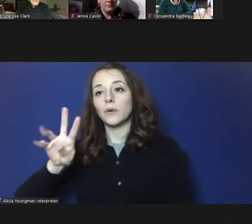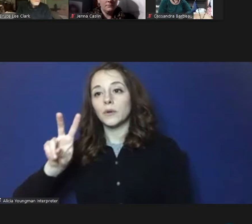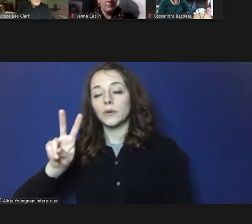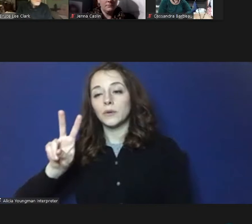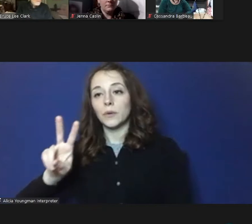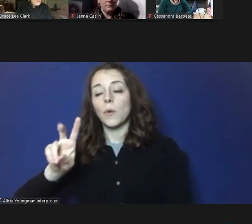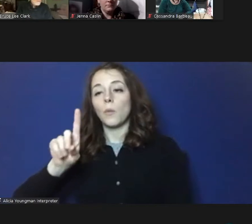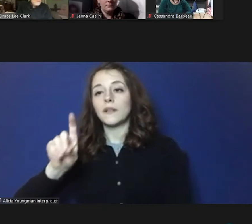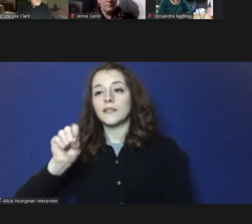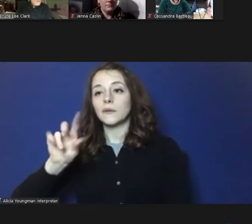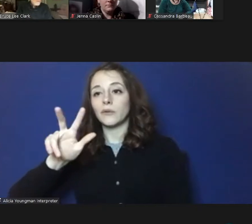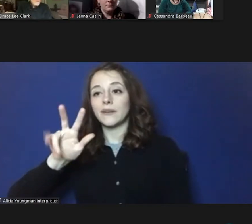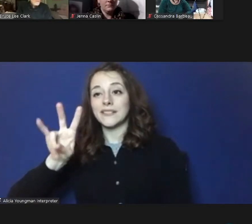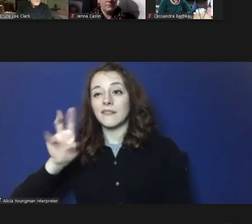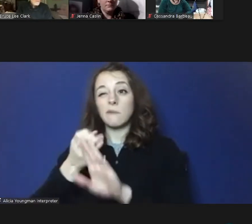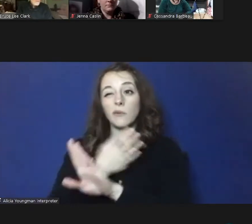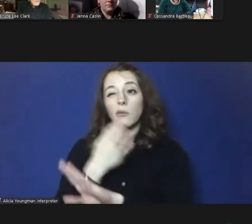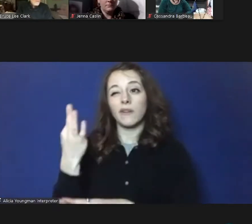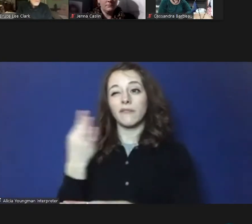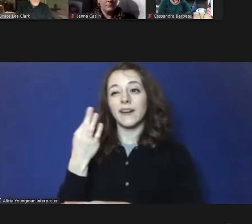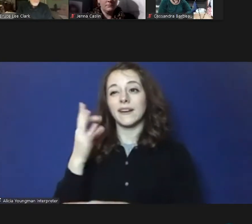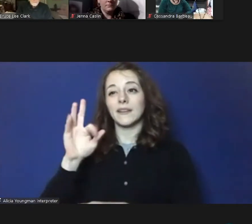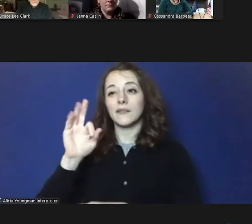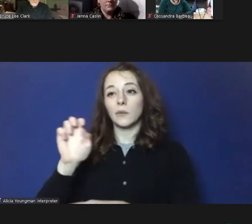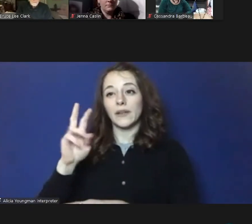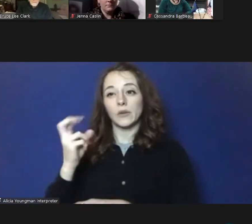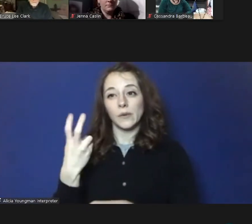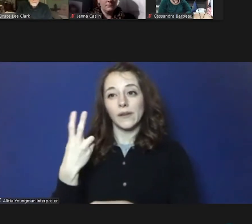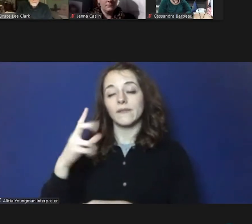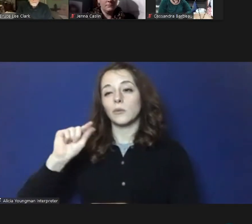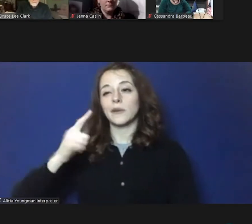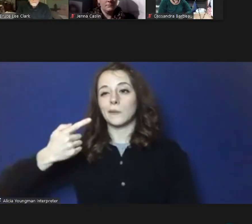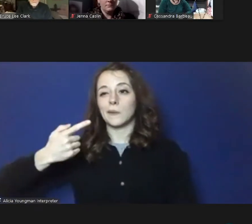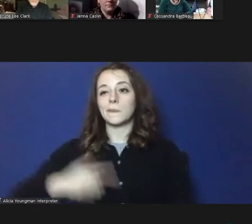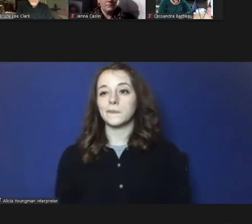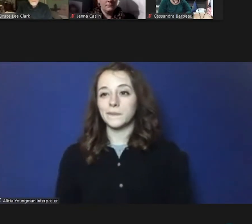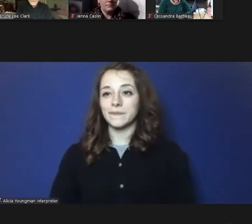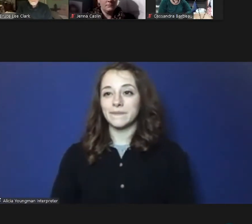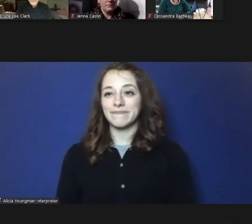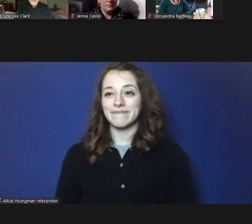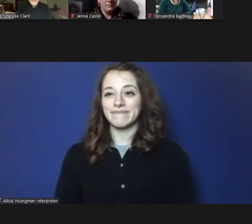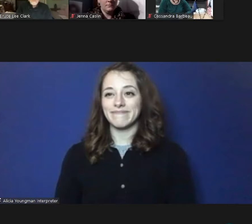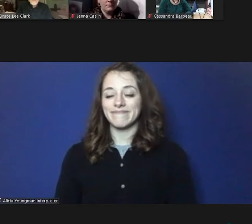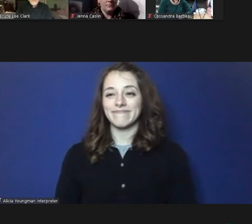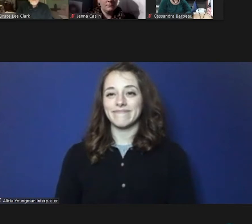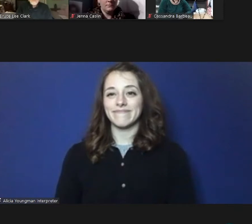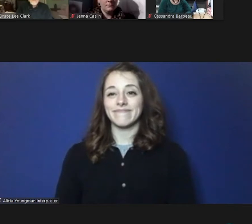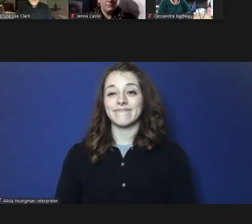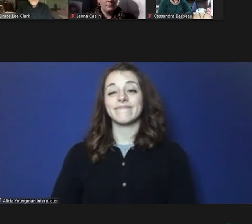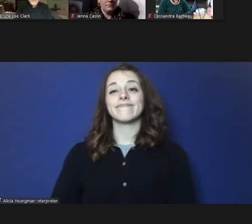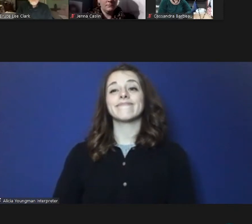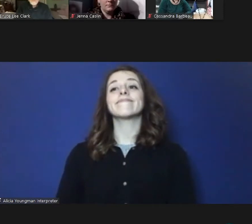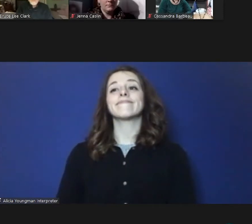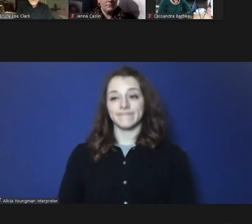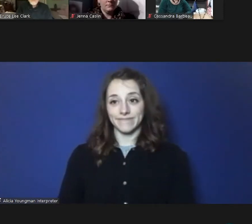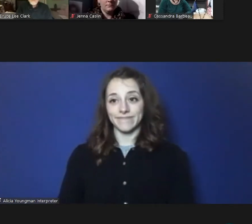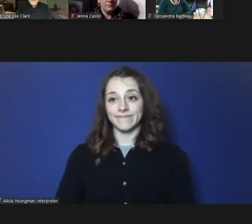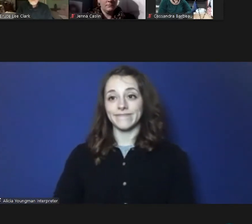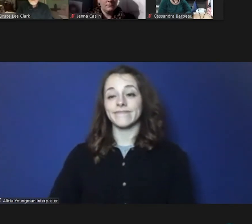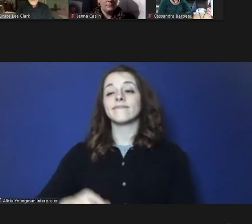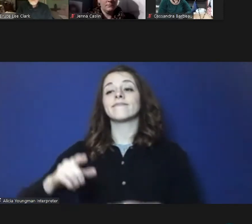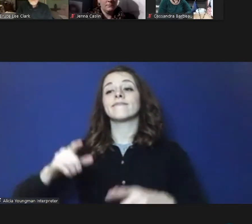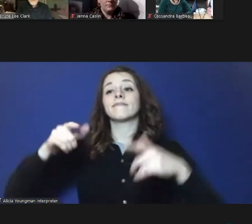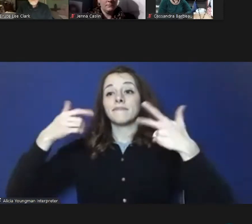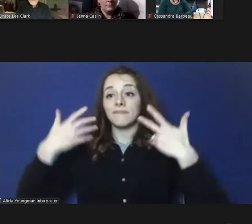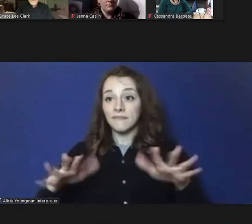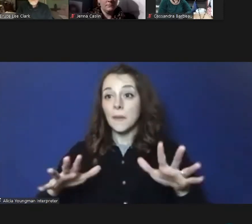802-442-1037, not later than Friday, February 12th, 2021. At the completion of such business, the meeting will stand